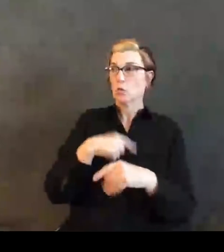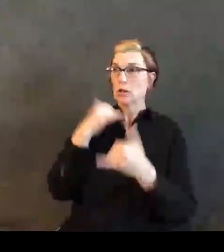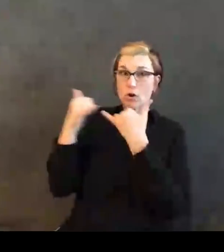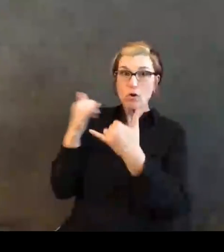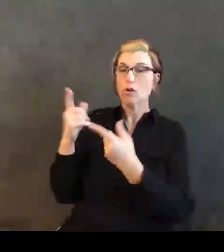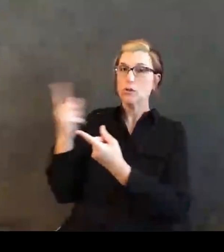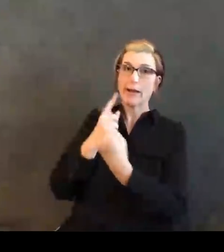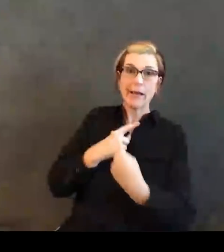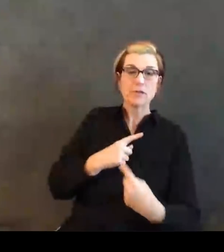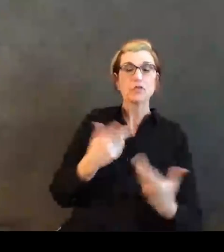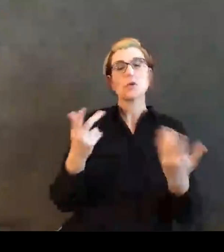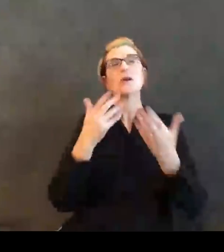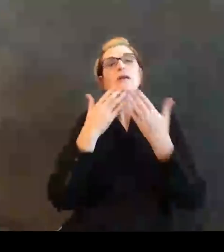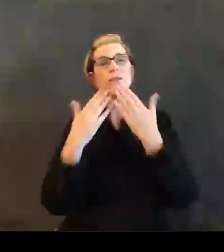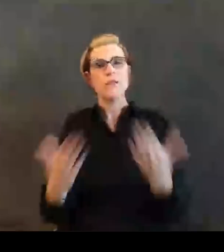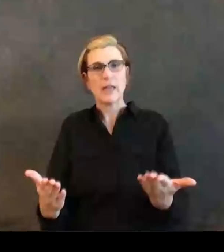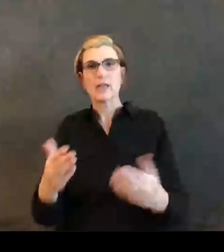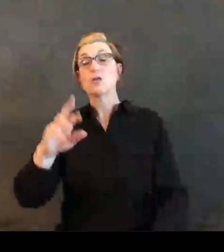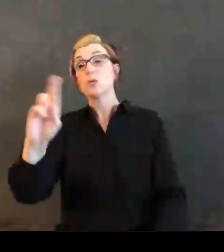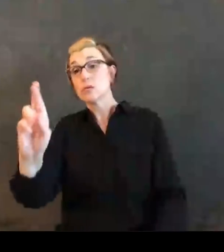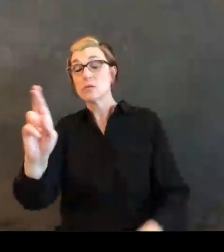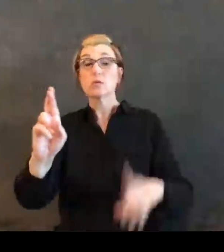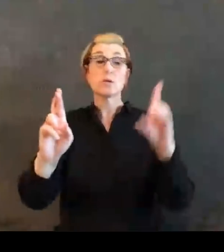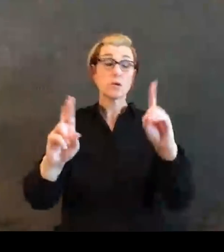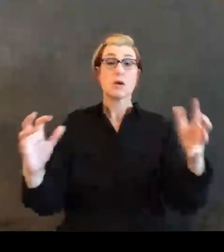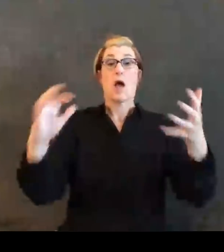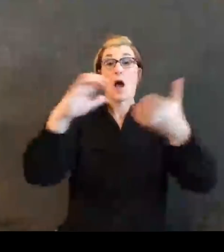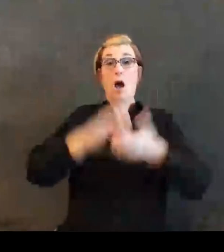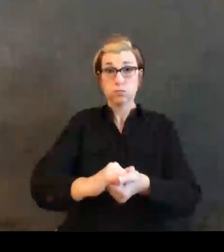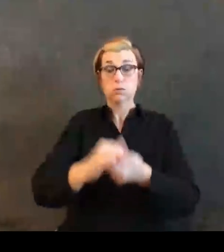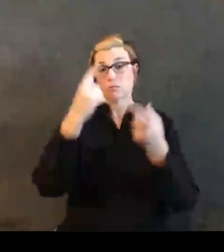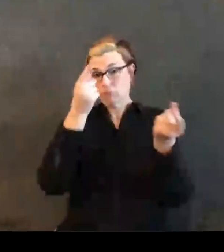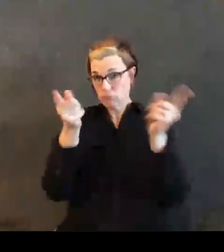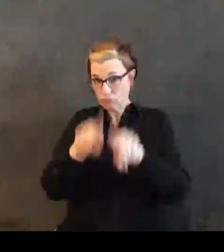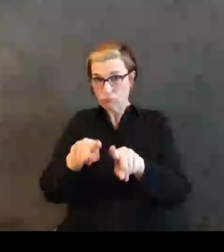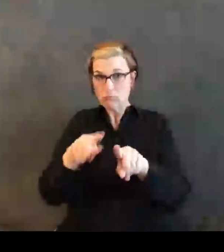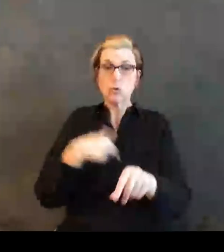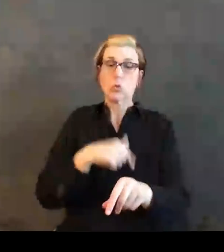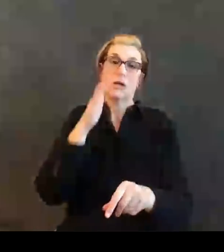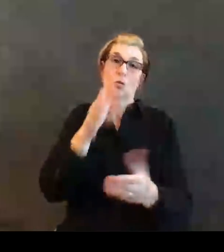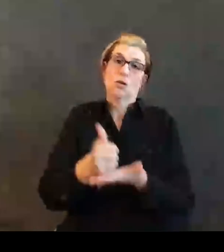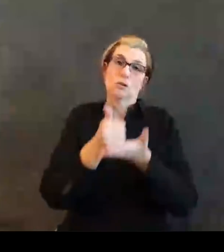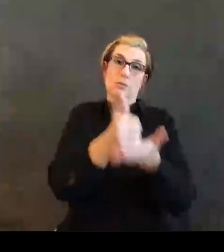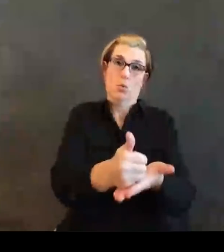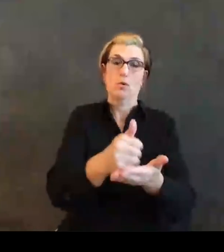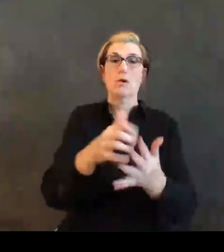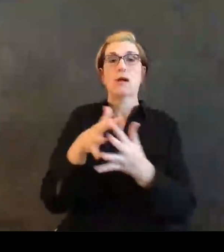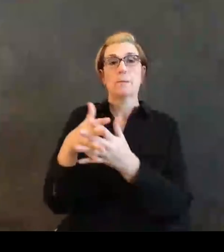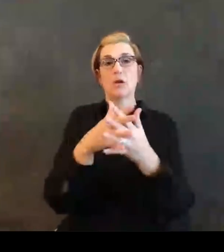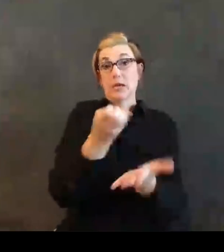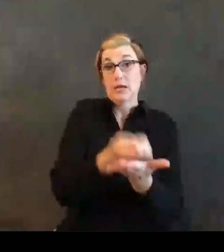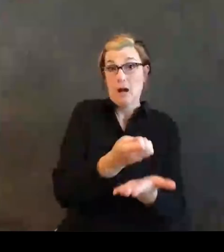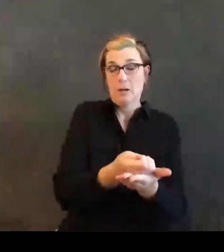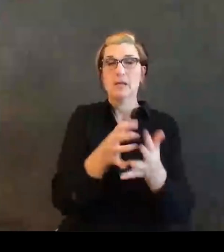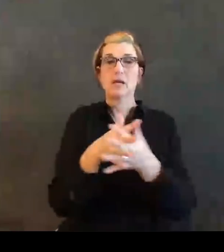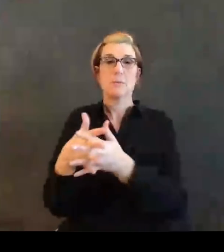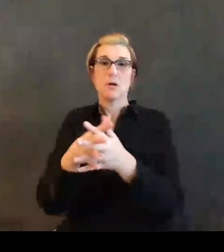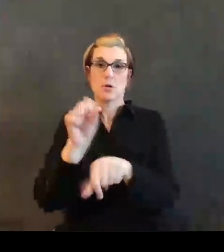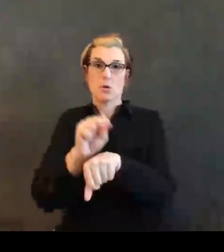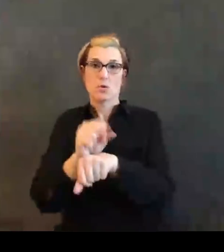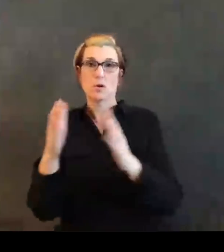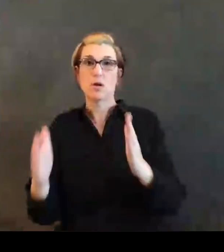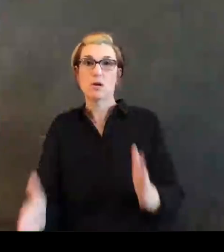to be enormous help for the American workers and the American economy. The President was very determined that Congress would move